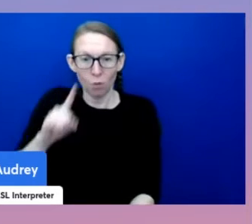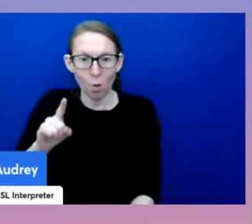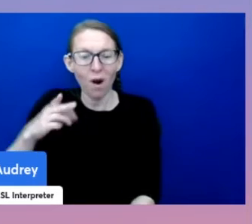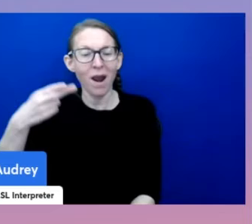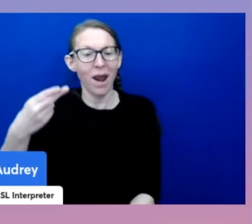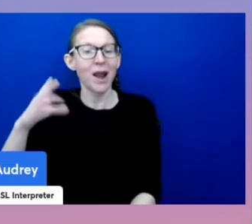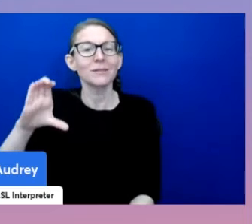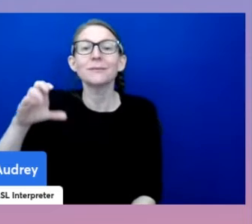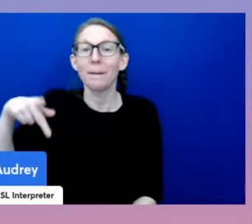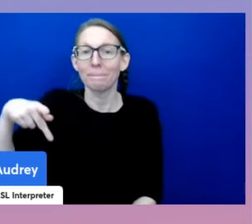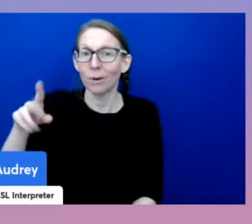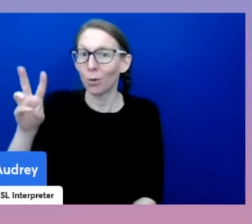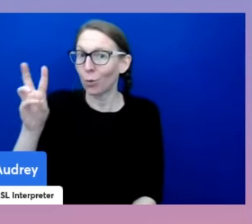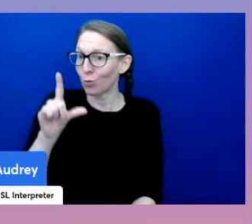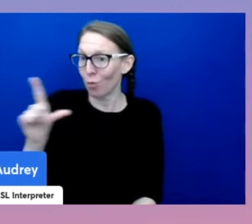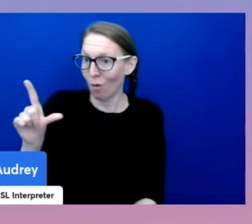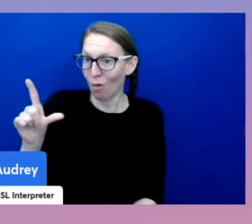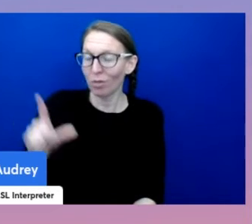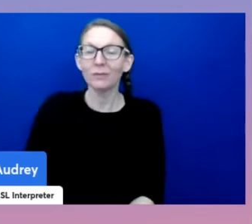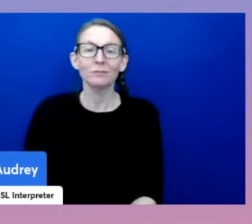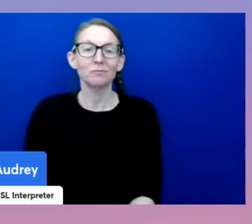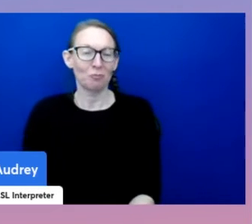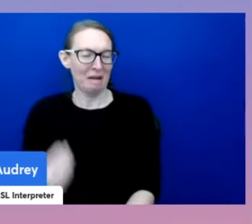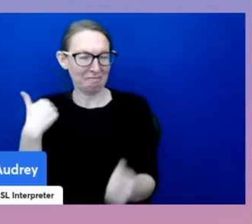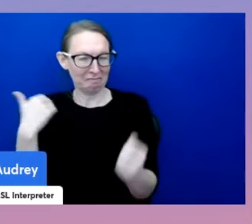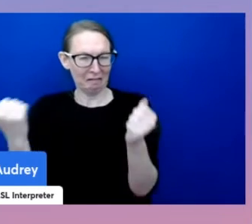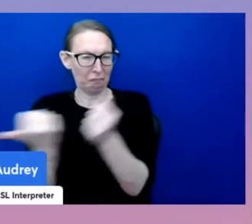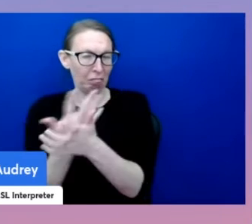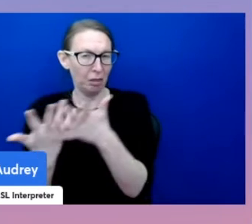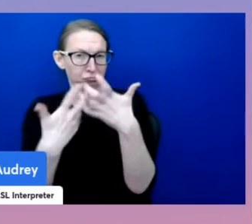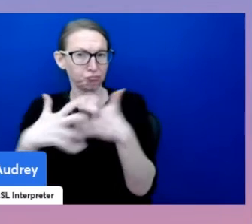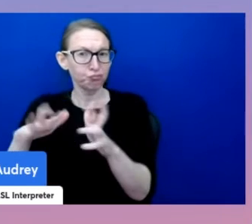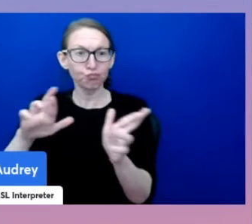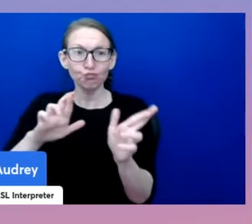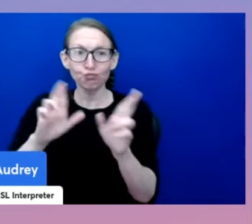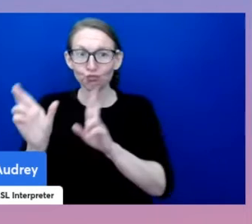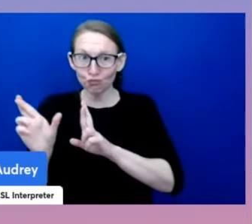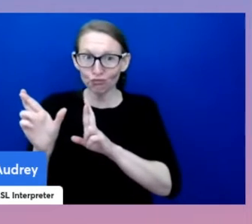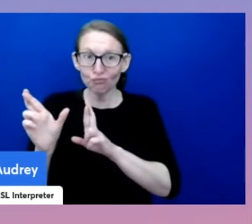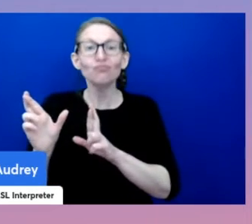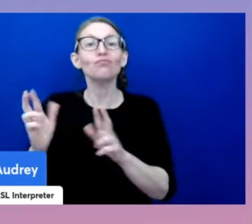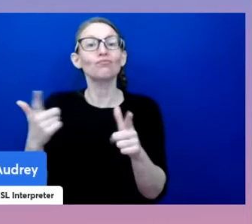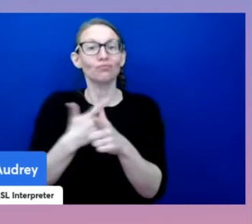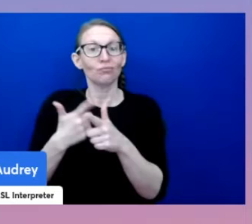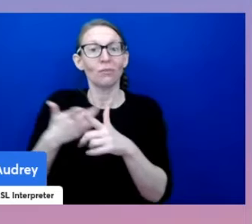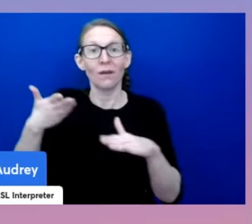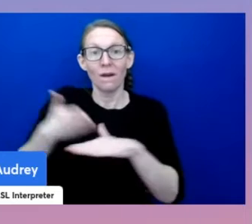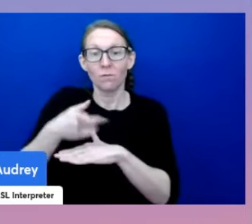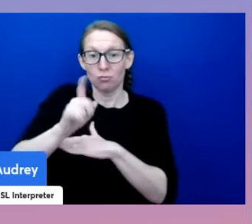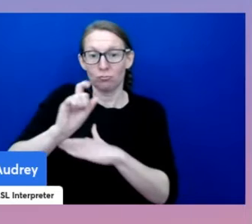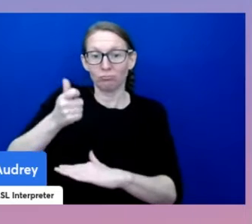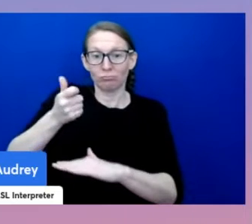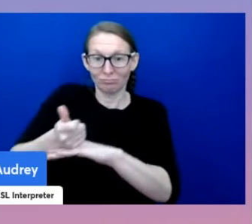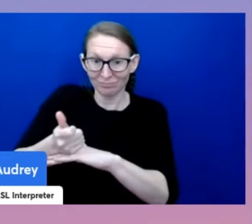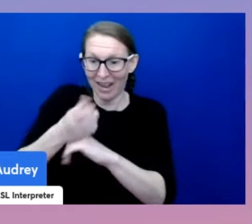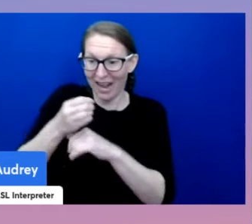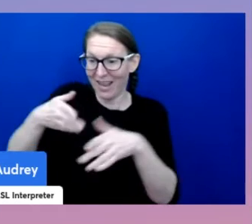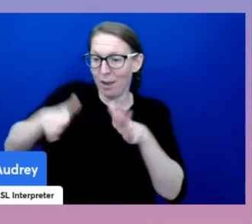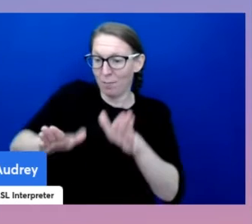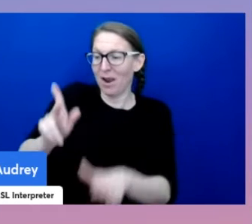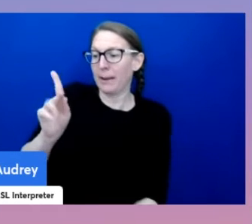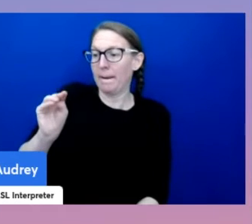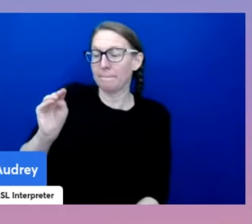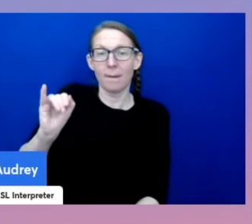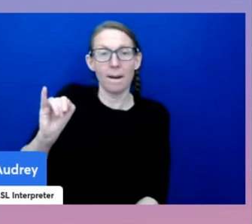Okay, so I just prepare everything already. And also after you set up and enable KMIP,